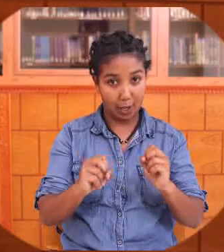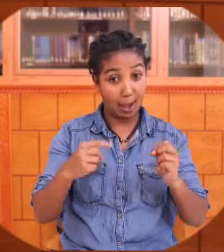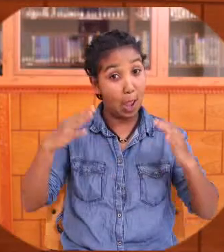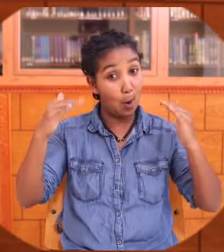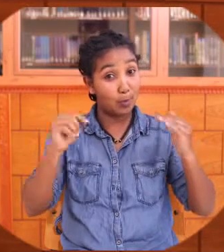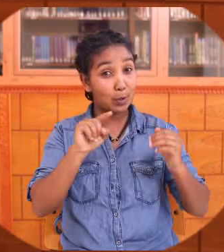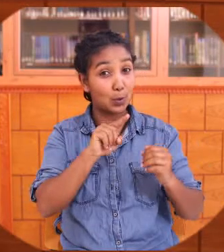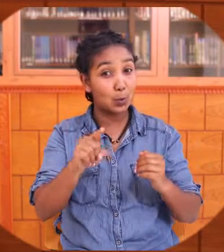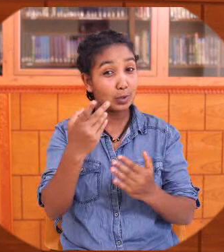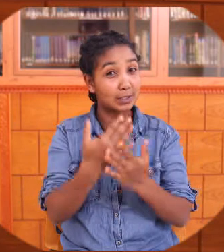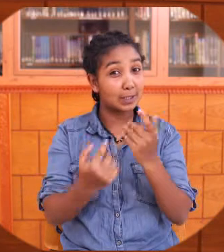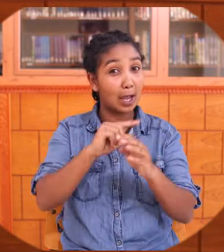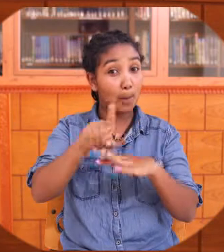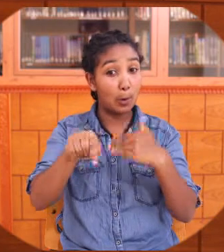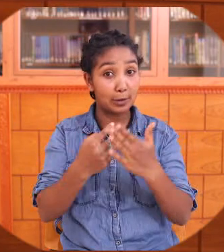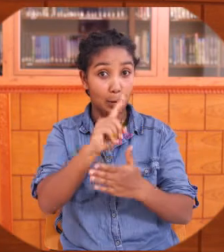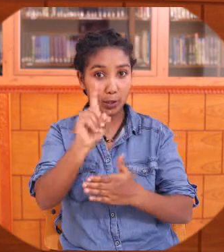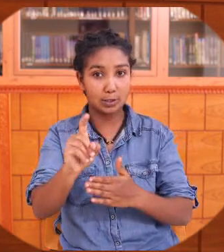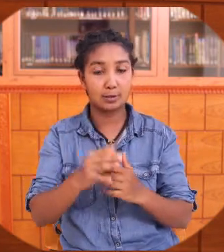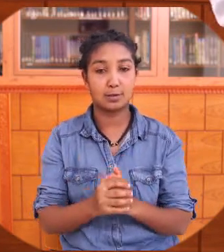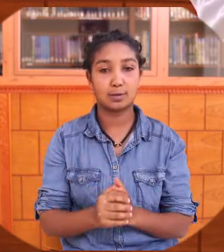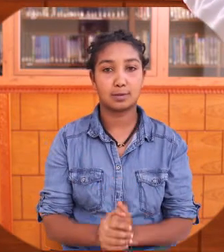I hope you discussed about the question.